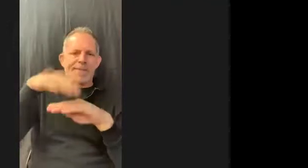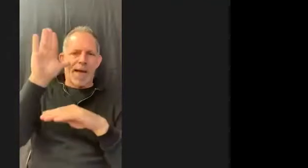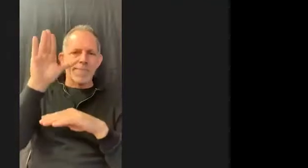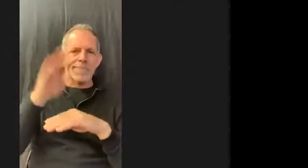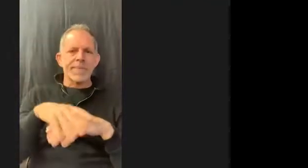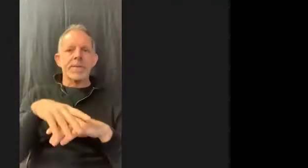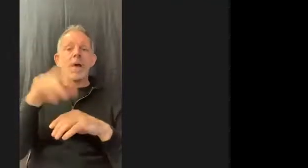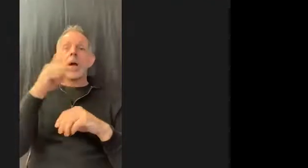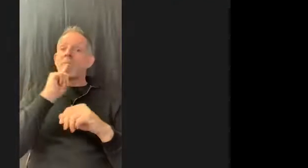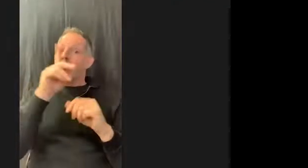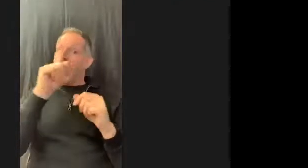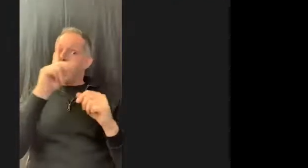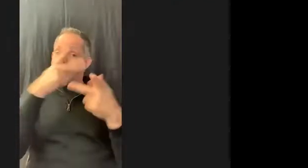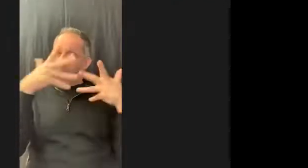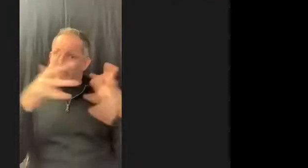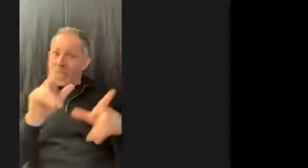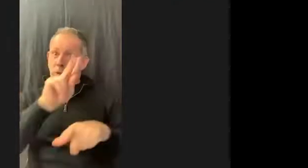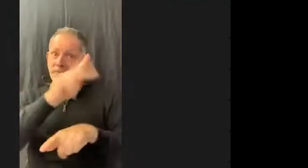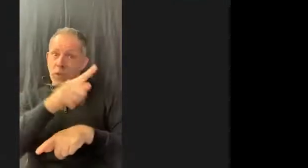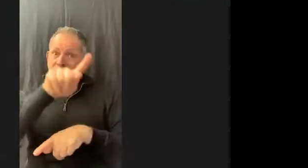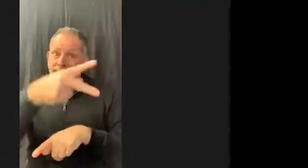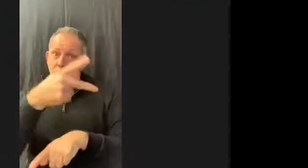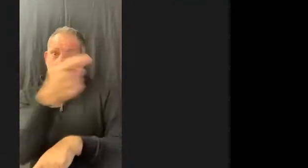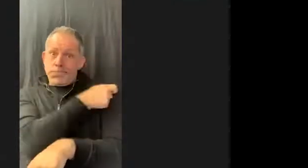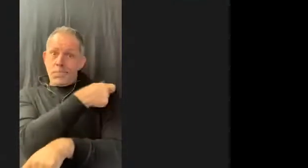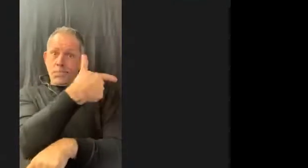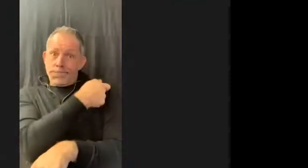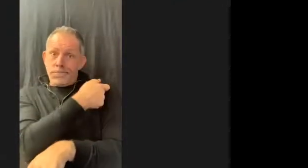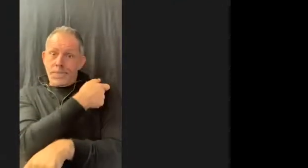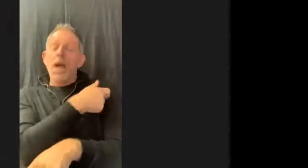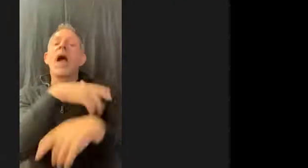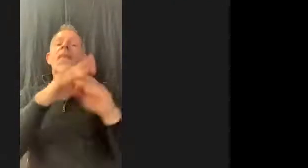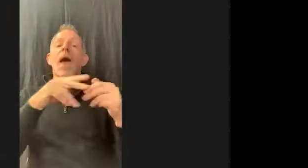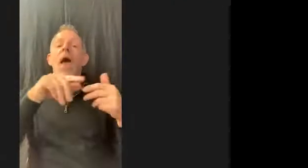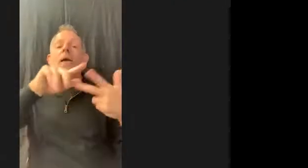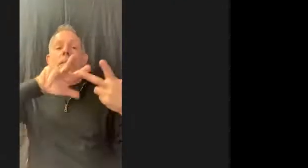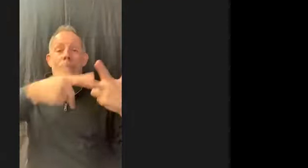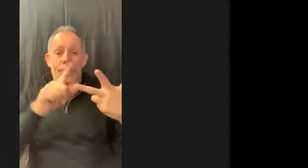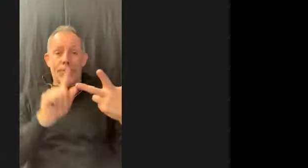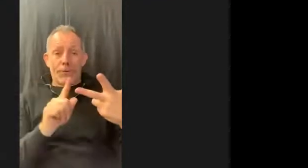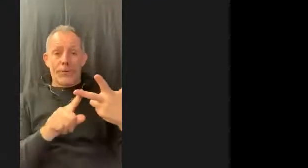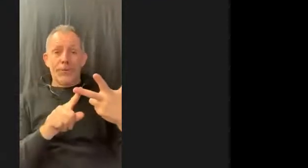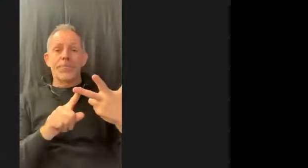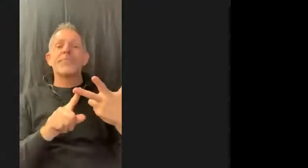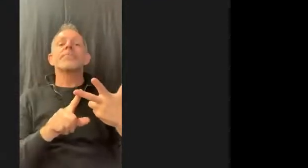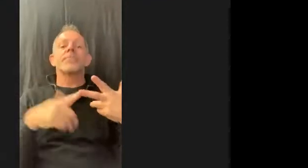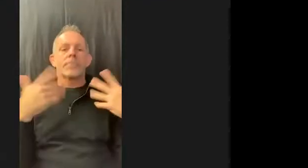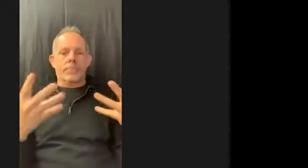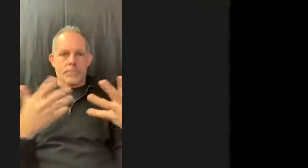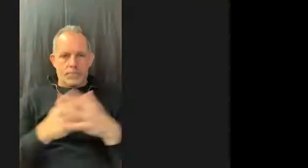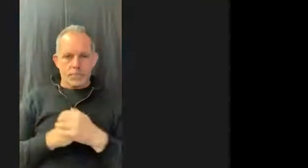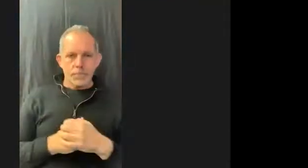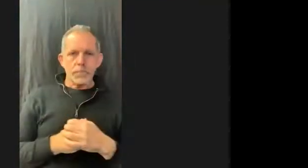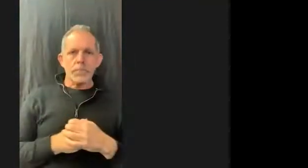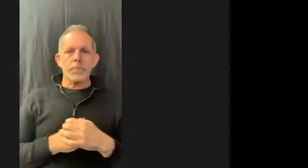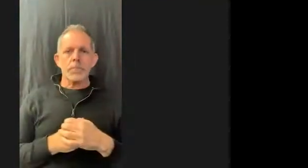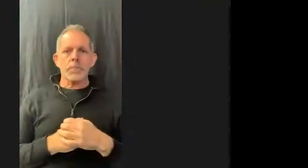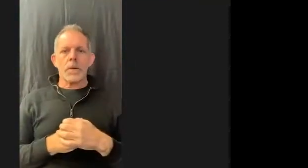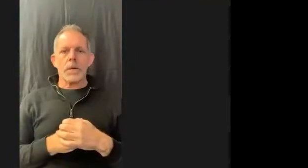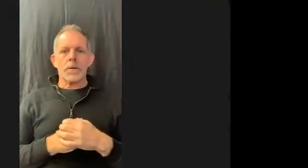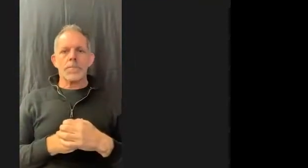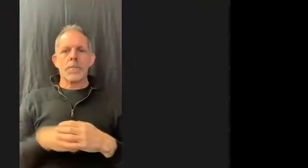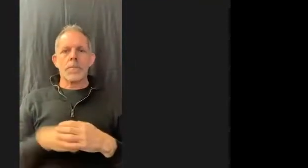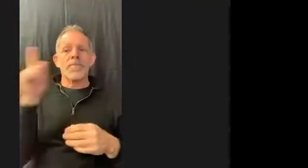65 or, if under age 65, have an underlying medical condition or are employed in a